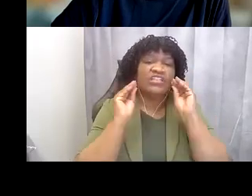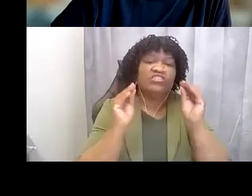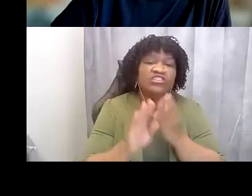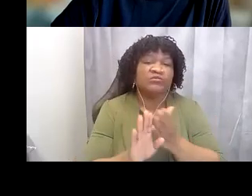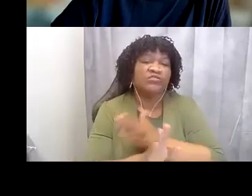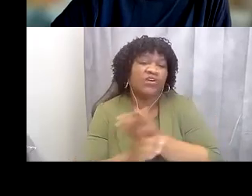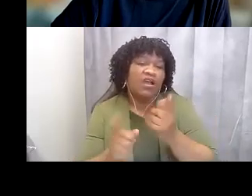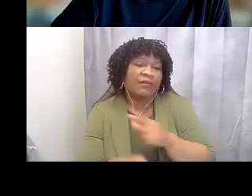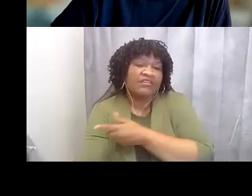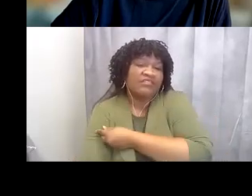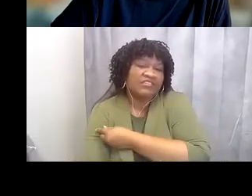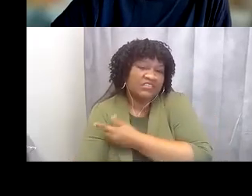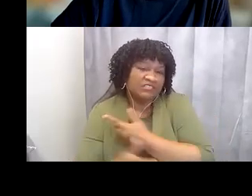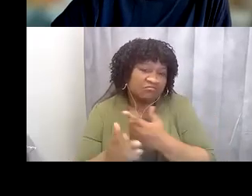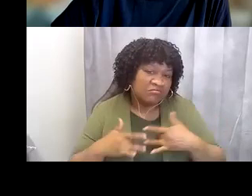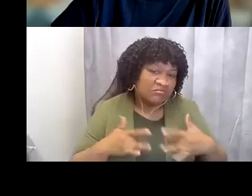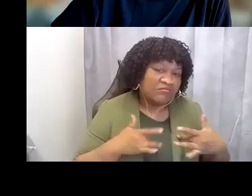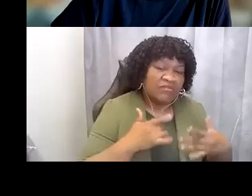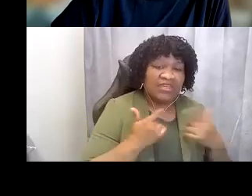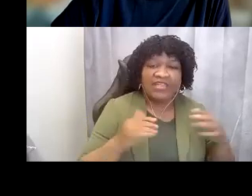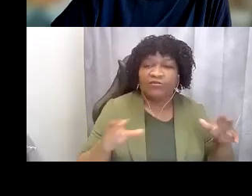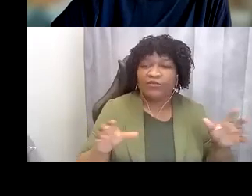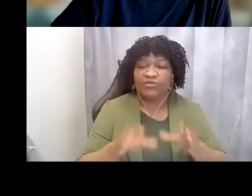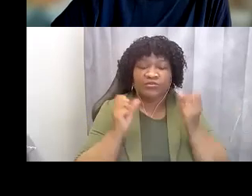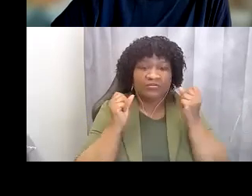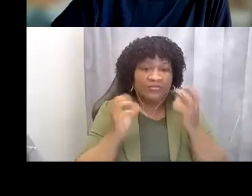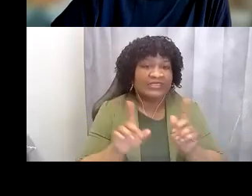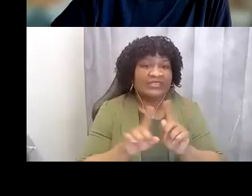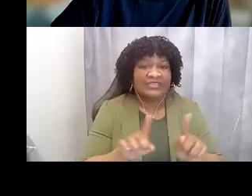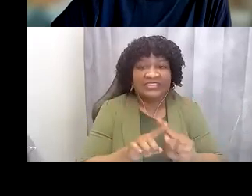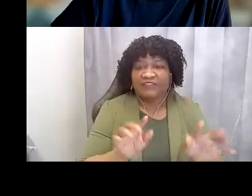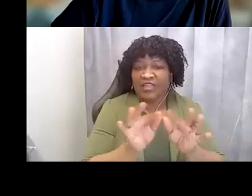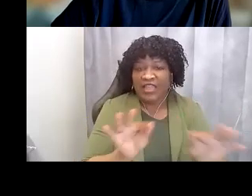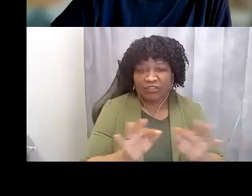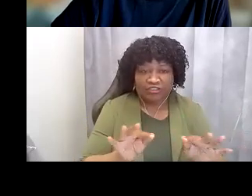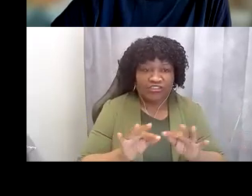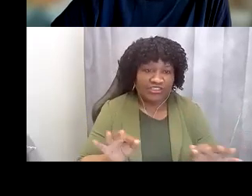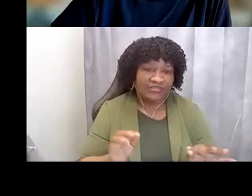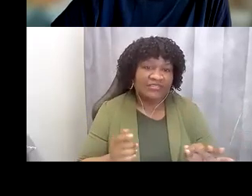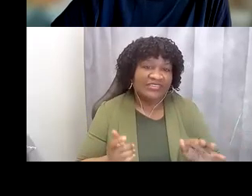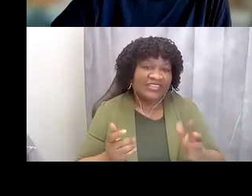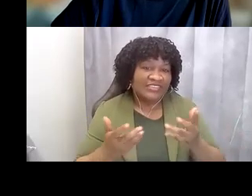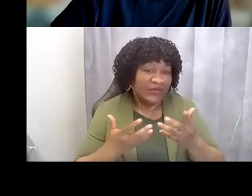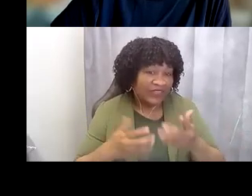beforehand in many different languages. So that is